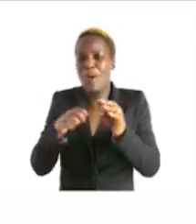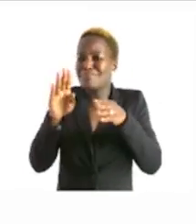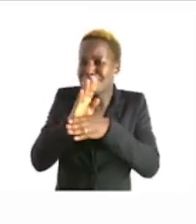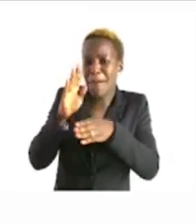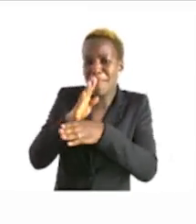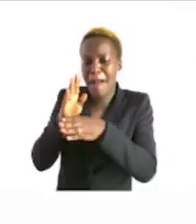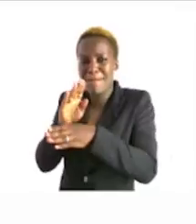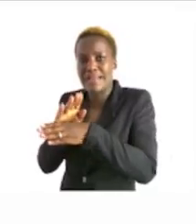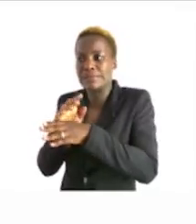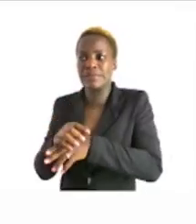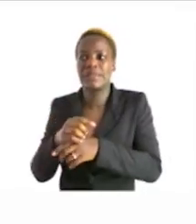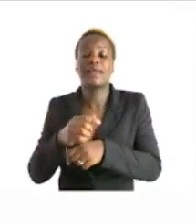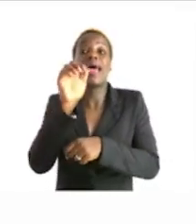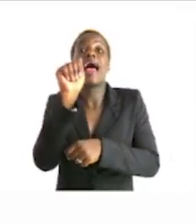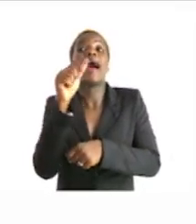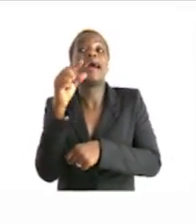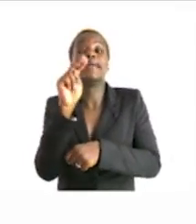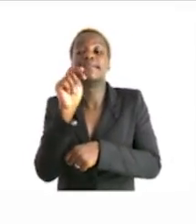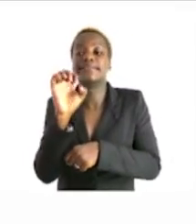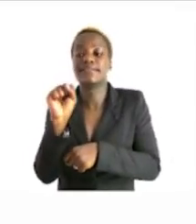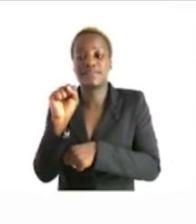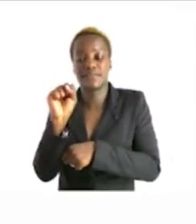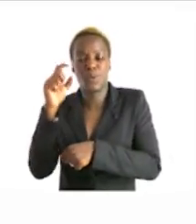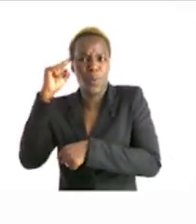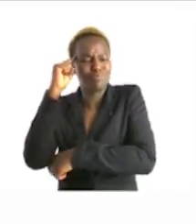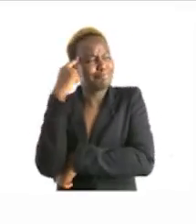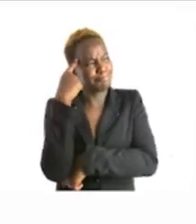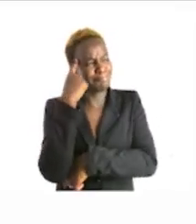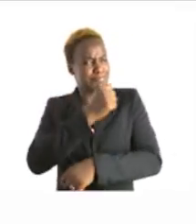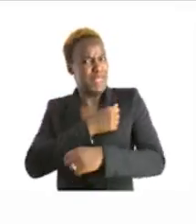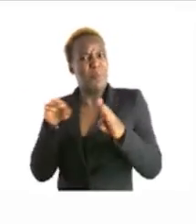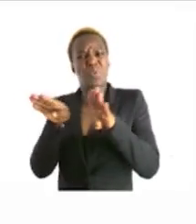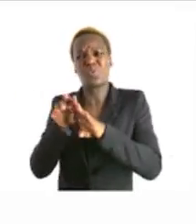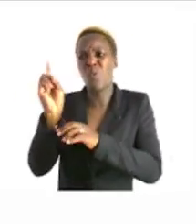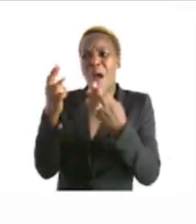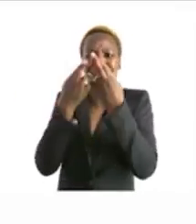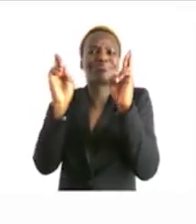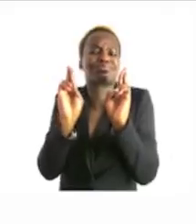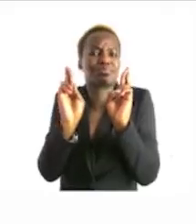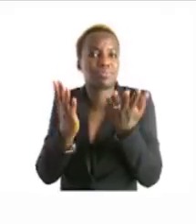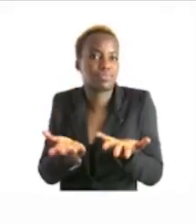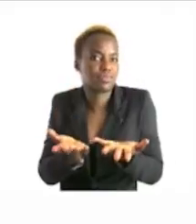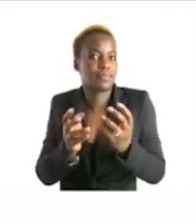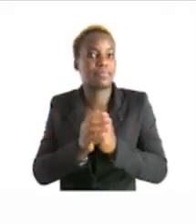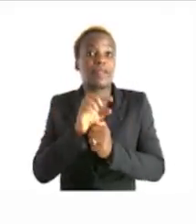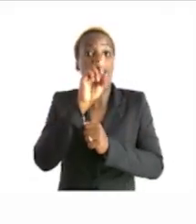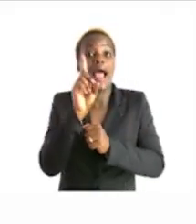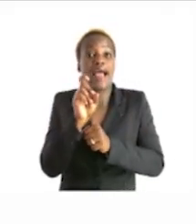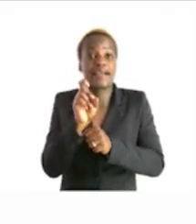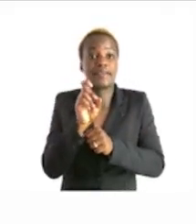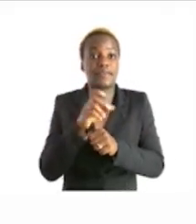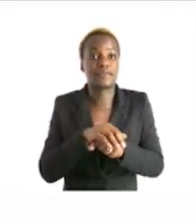agnes wondered what she was doing in her room okay now let's quickly look at the questions